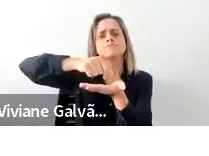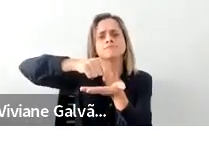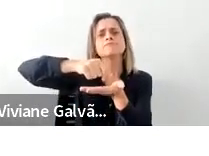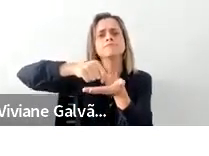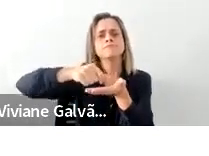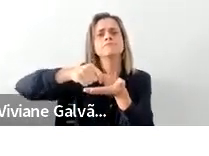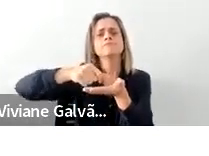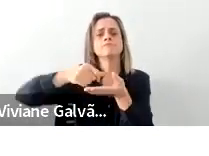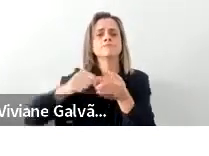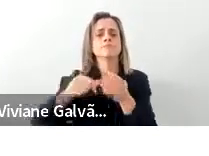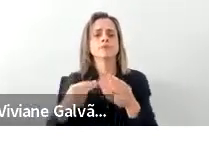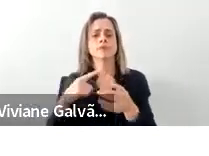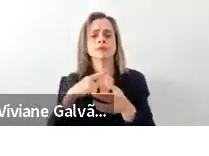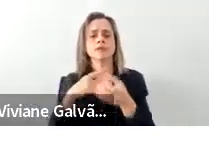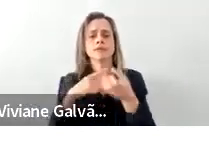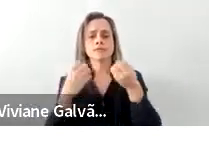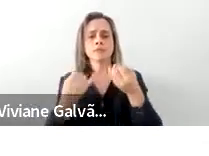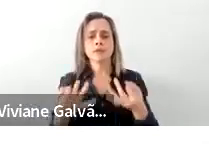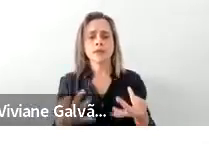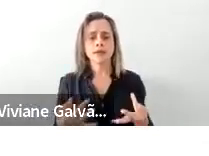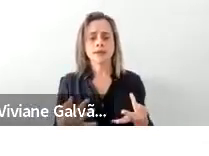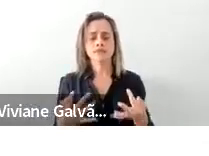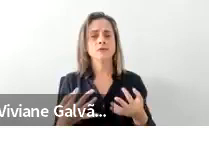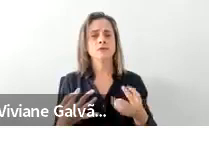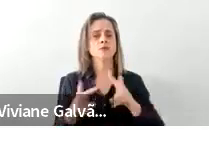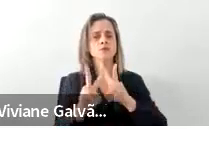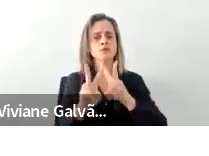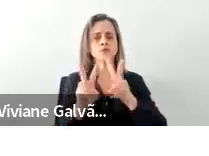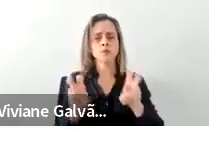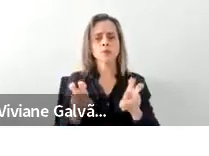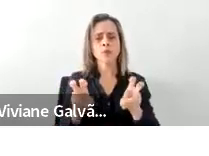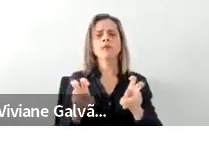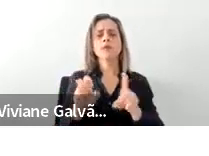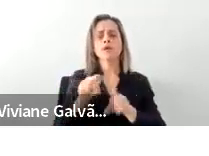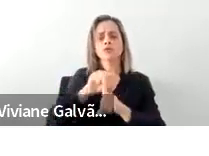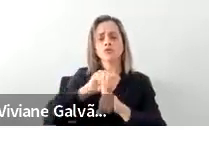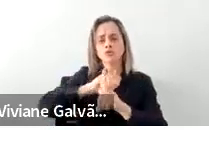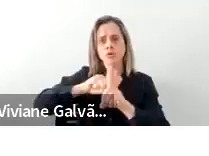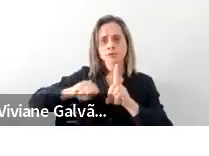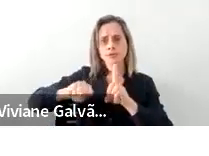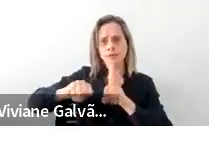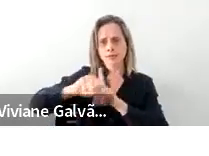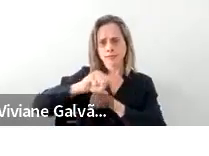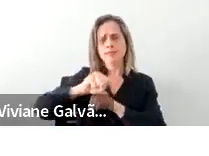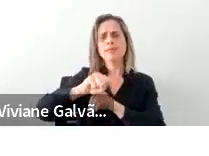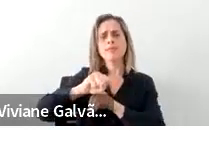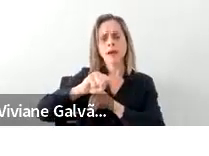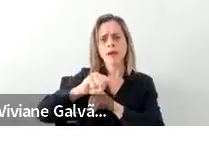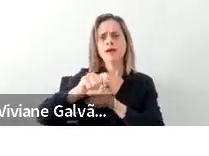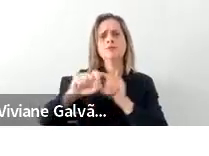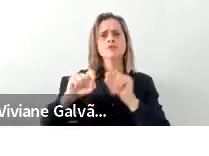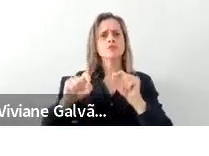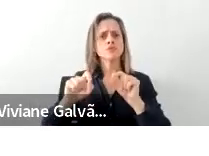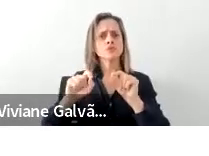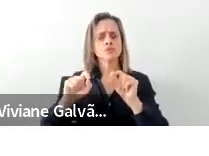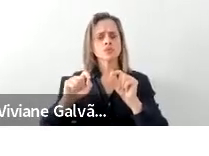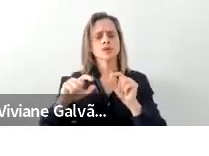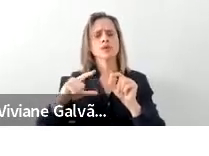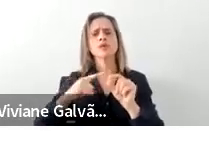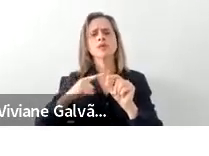society. But they are founded, he says, either on the immaturity of man as an